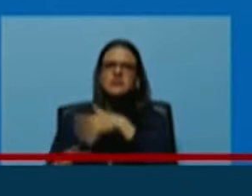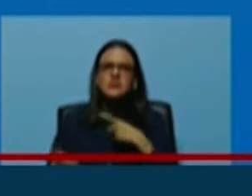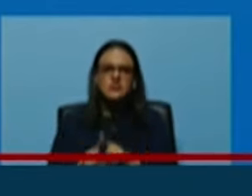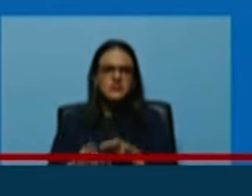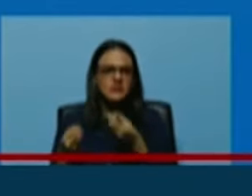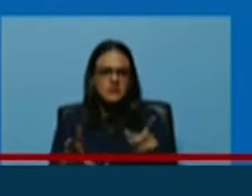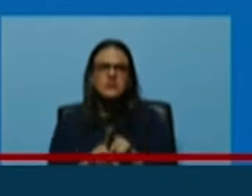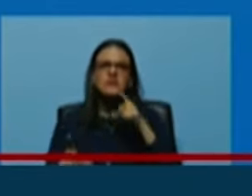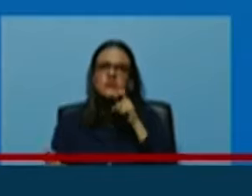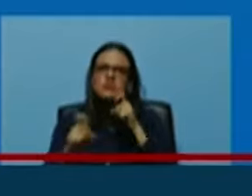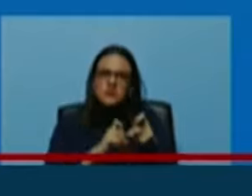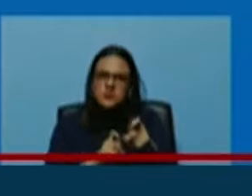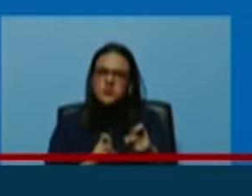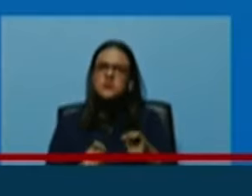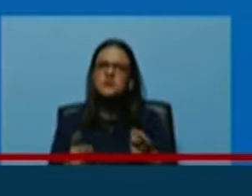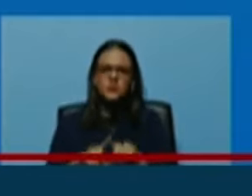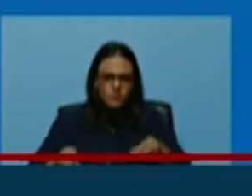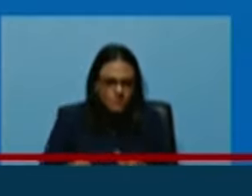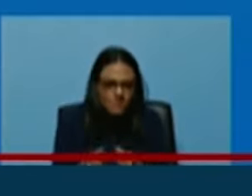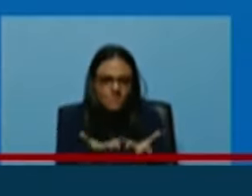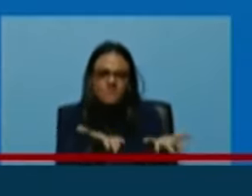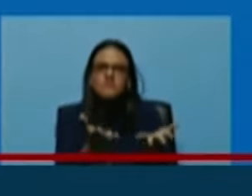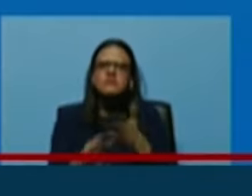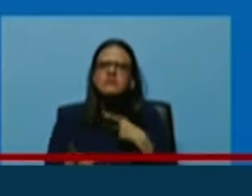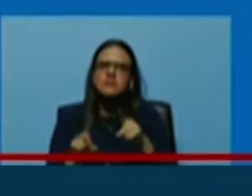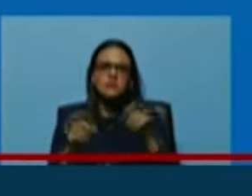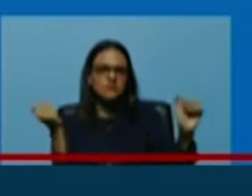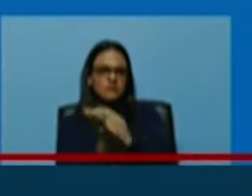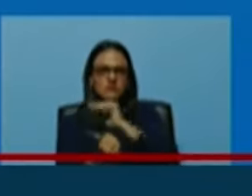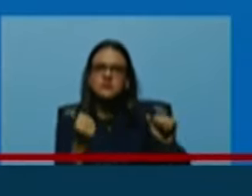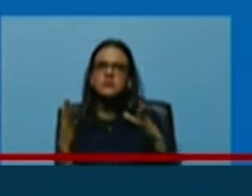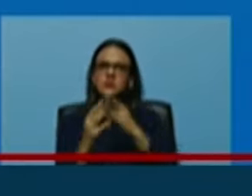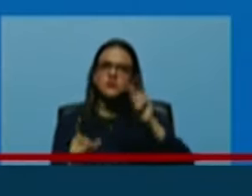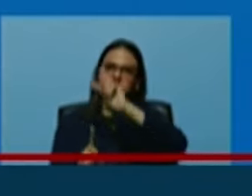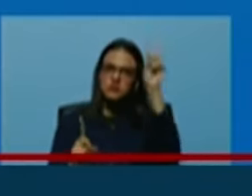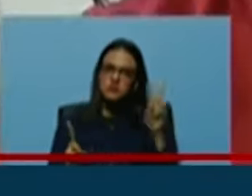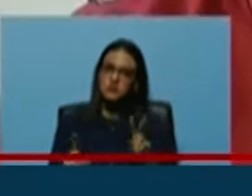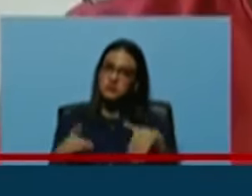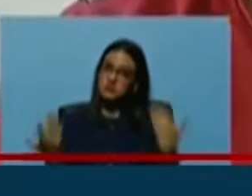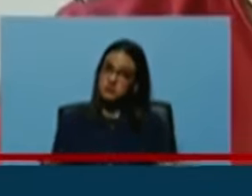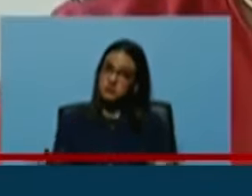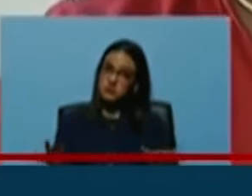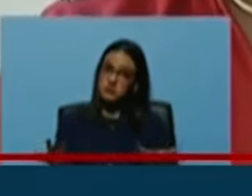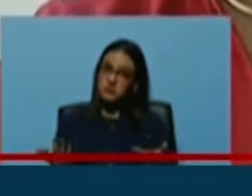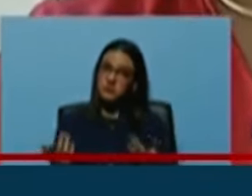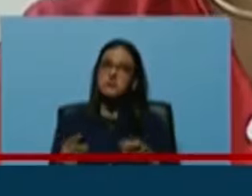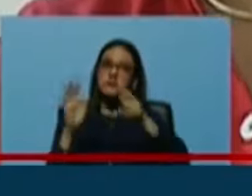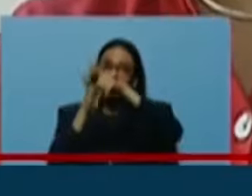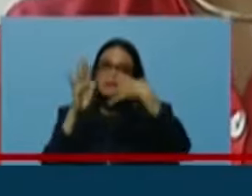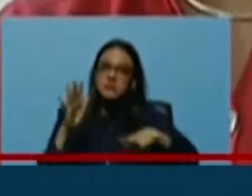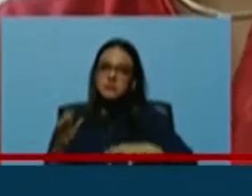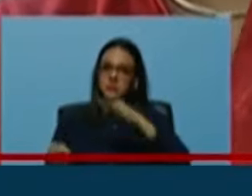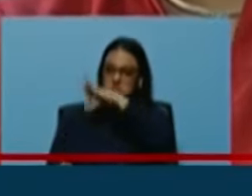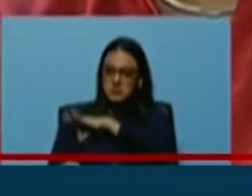they have come here with the force, with the strength, with the force of hate,